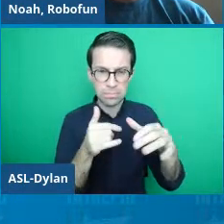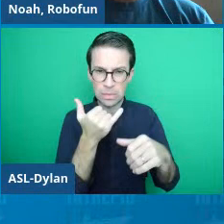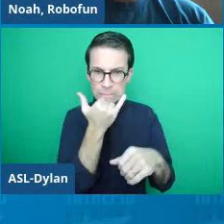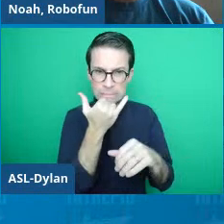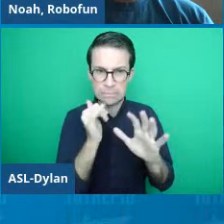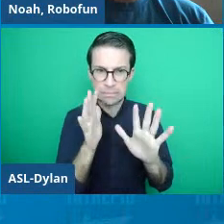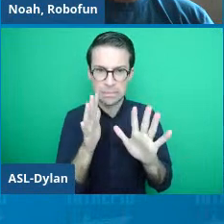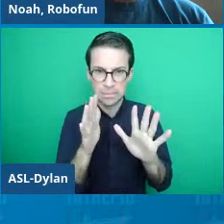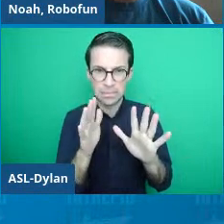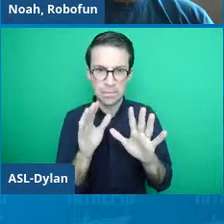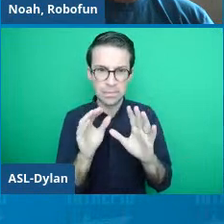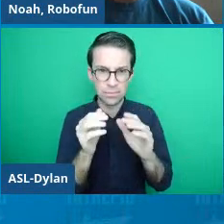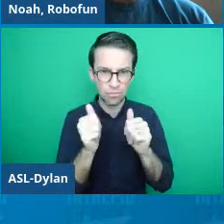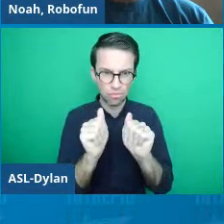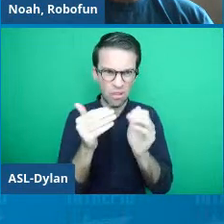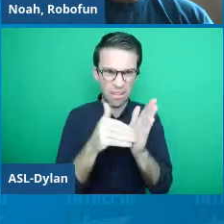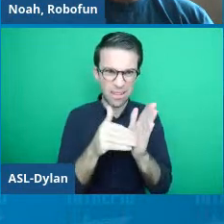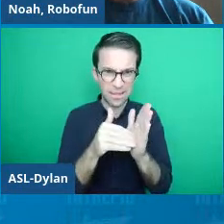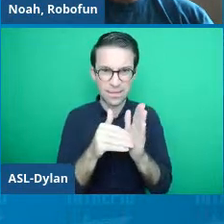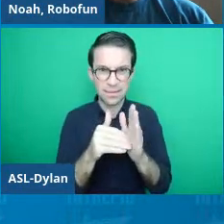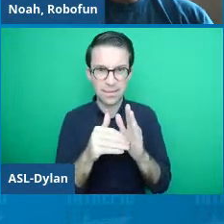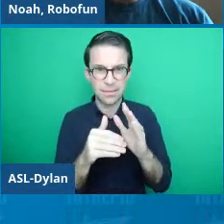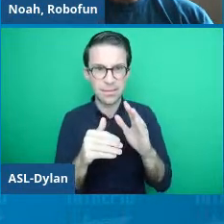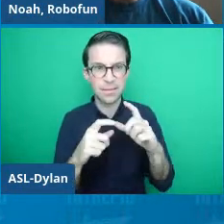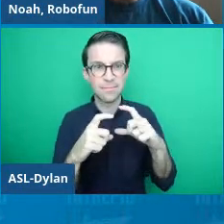we go. Go over here.